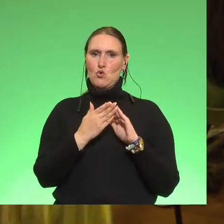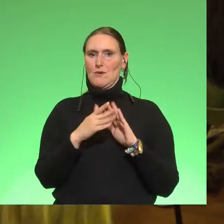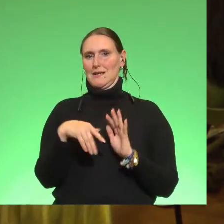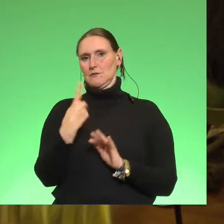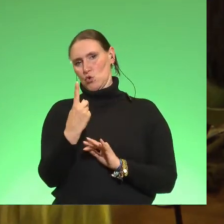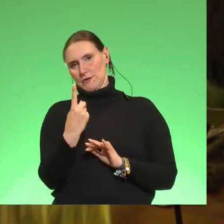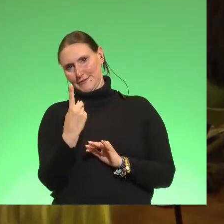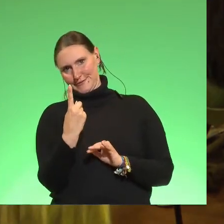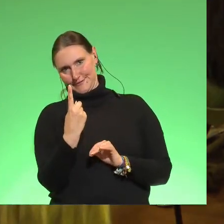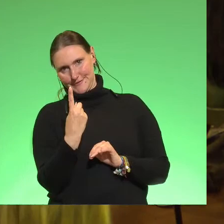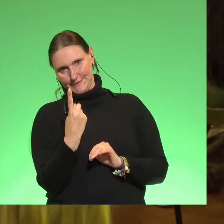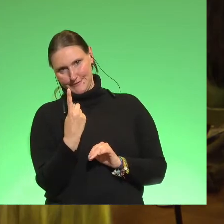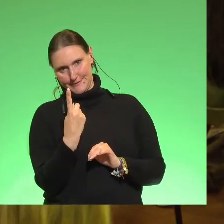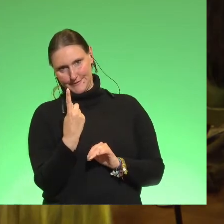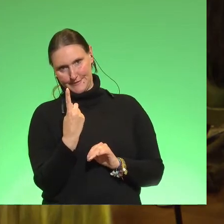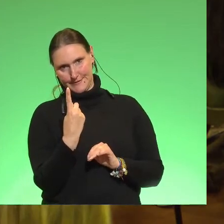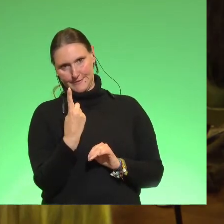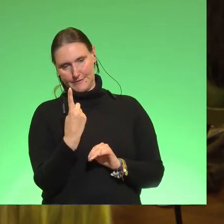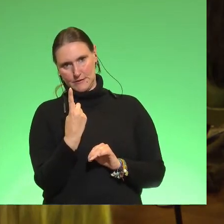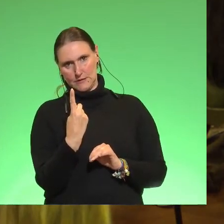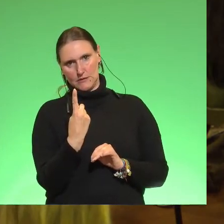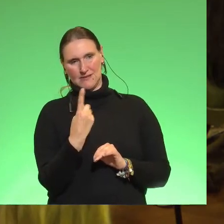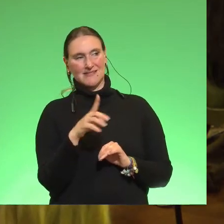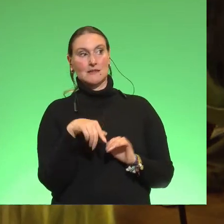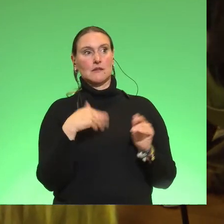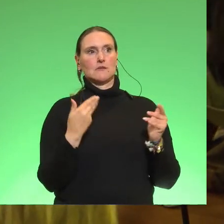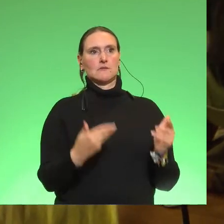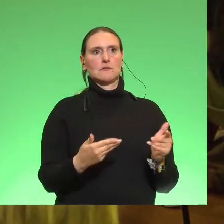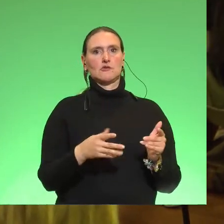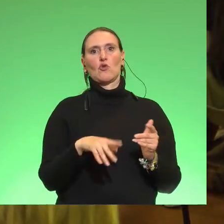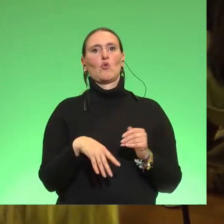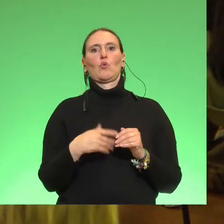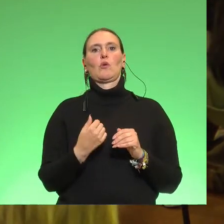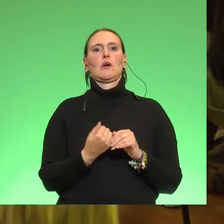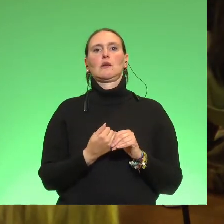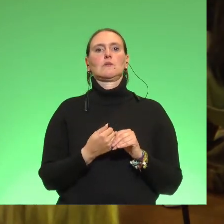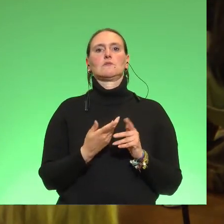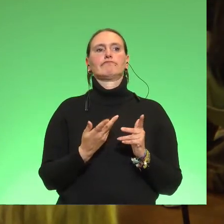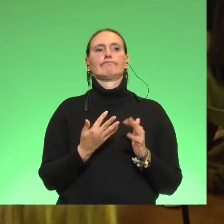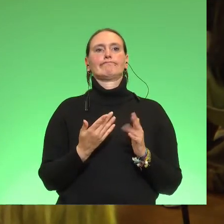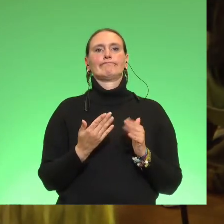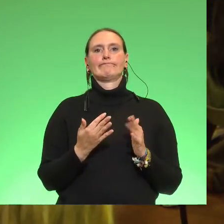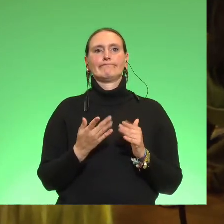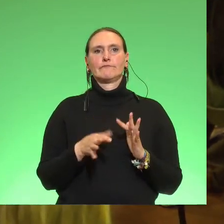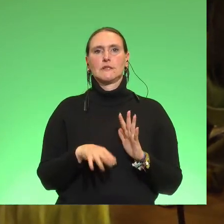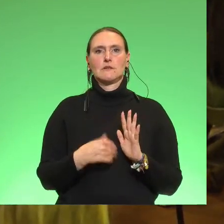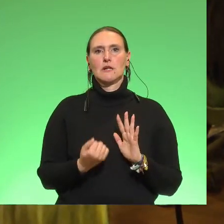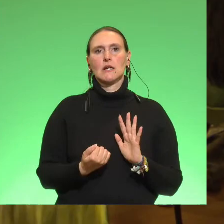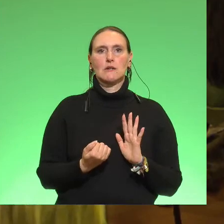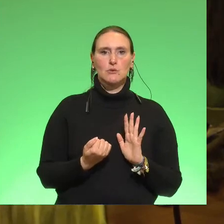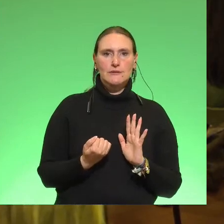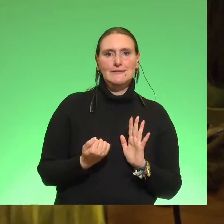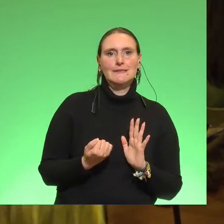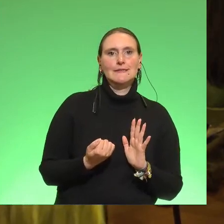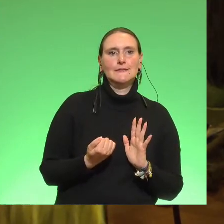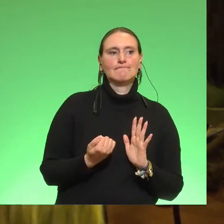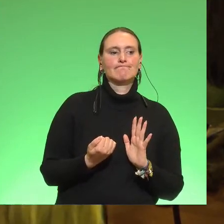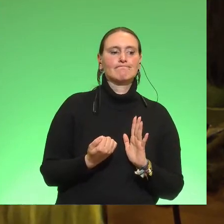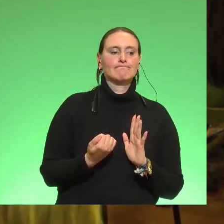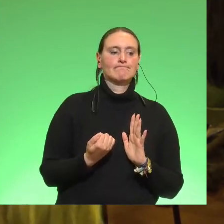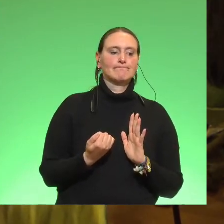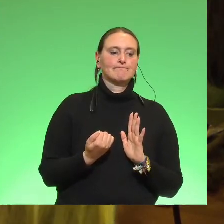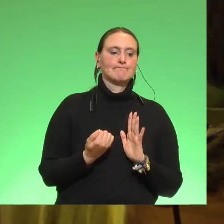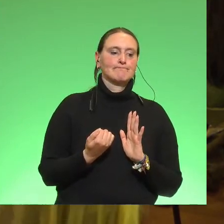visa complications, to not have works taken from somewhere, but kind of like